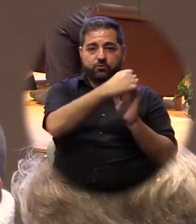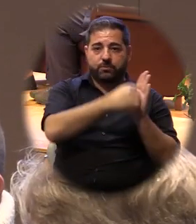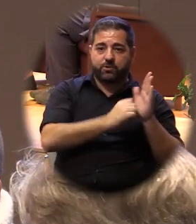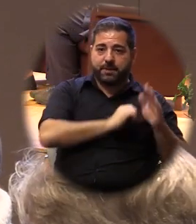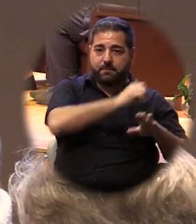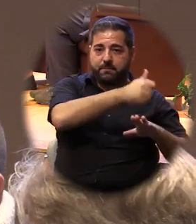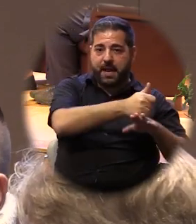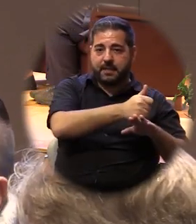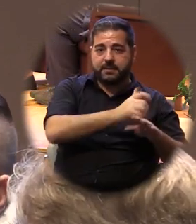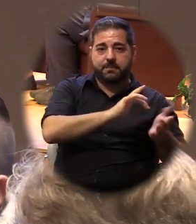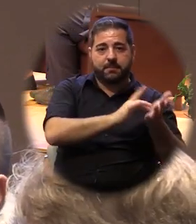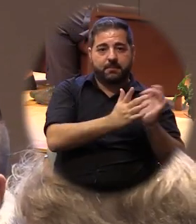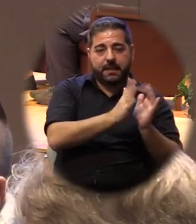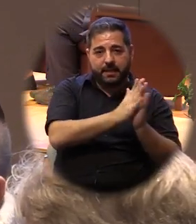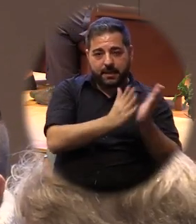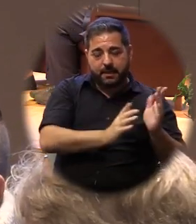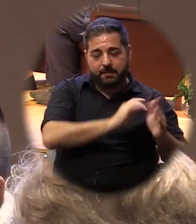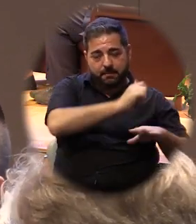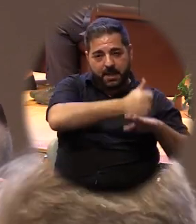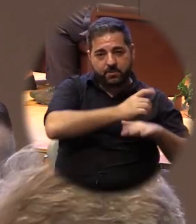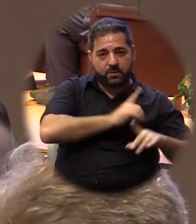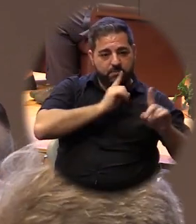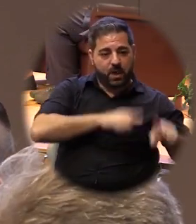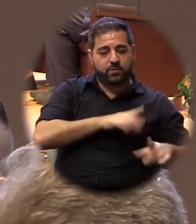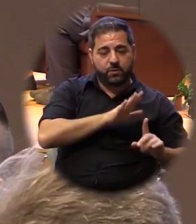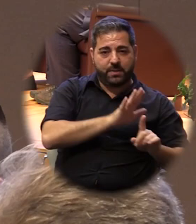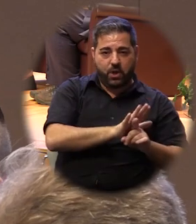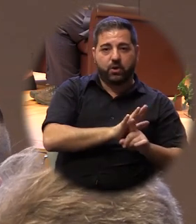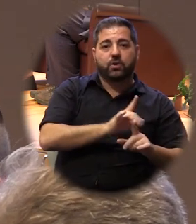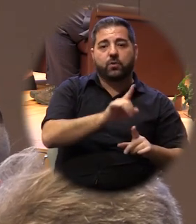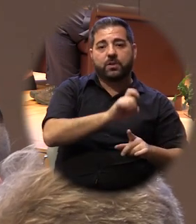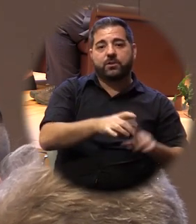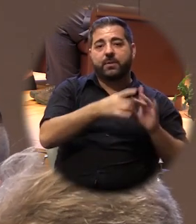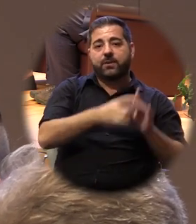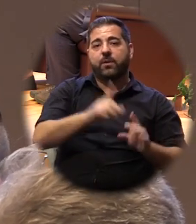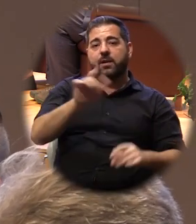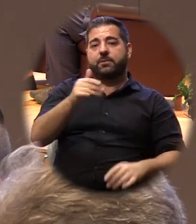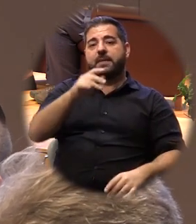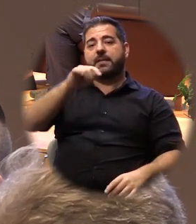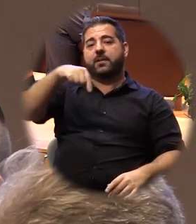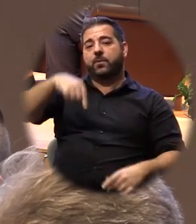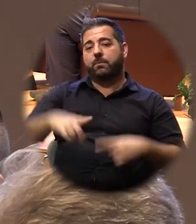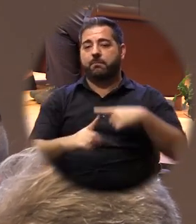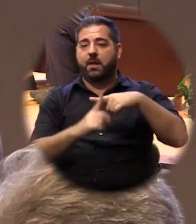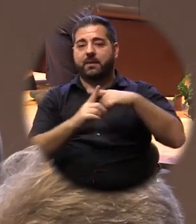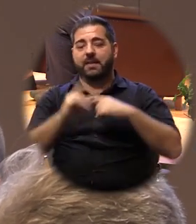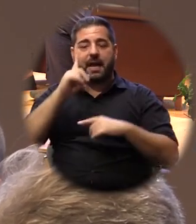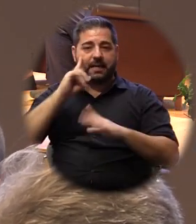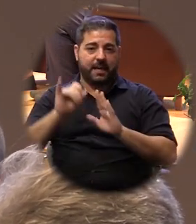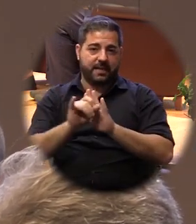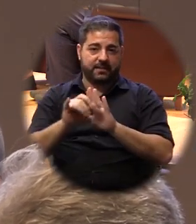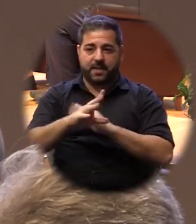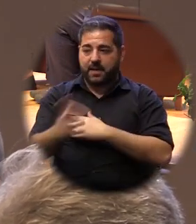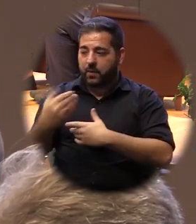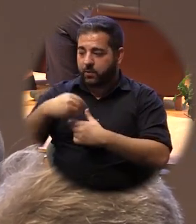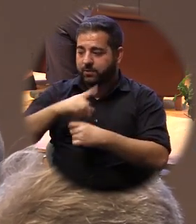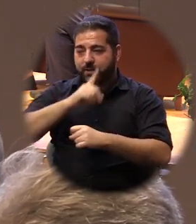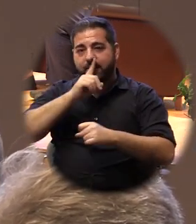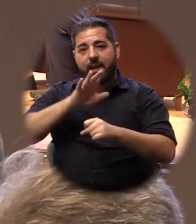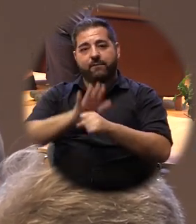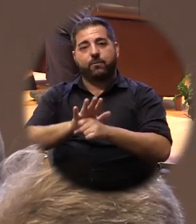based, biblically based response to their questions around LGBTQ plus identities and inclusion and